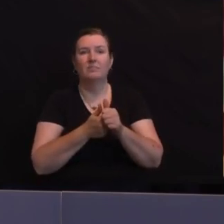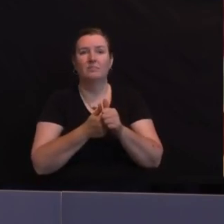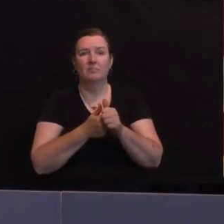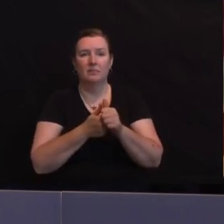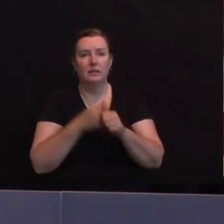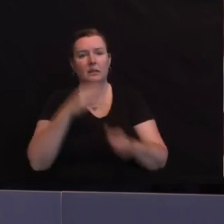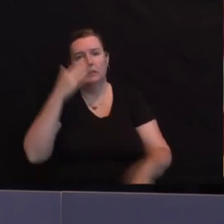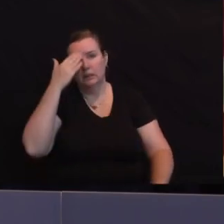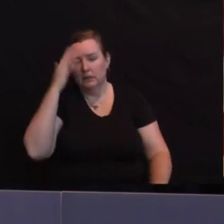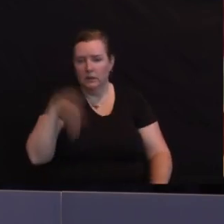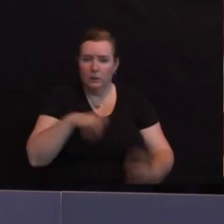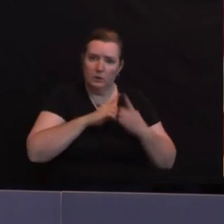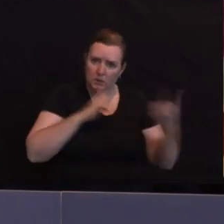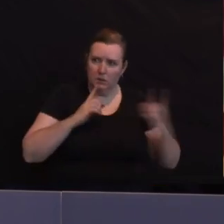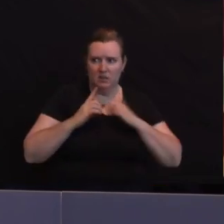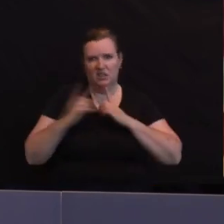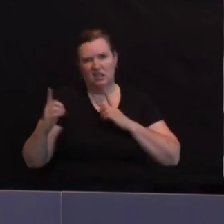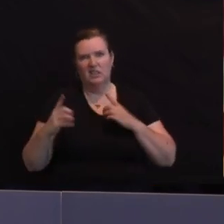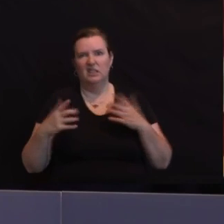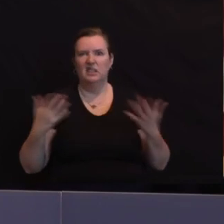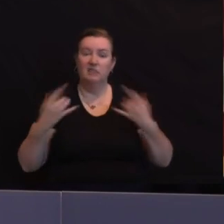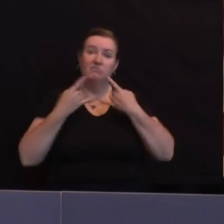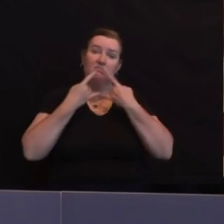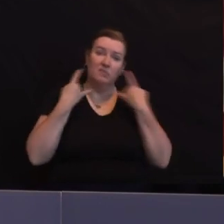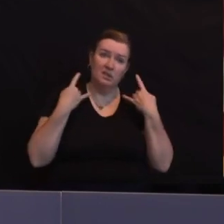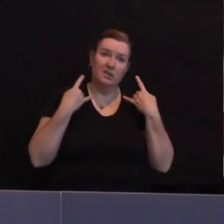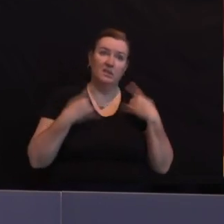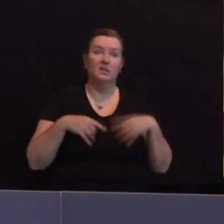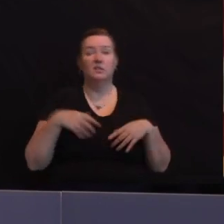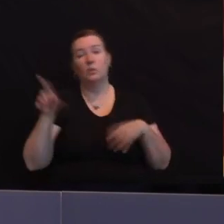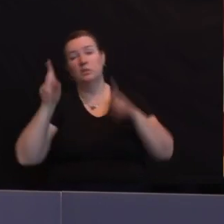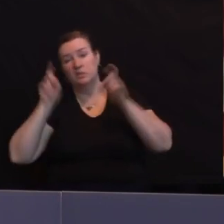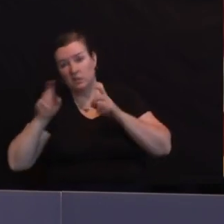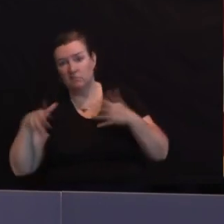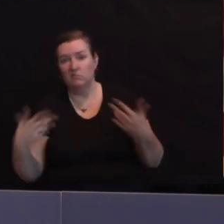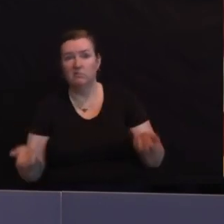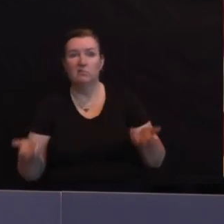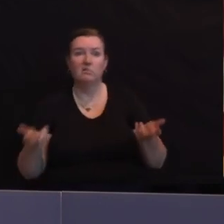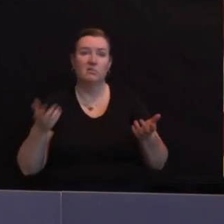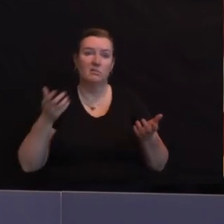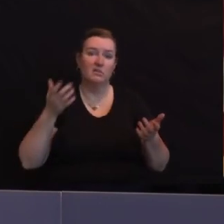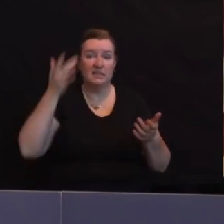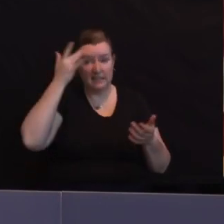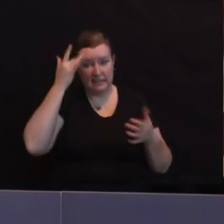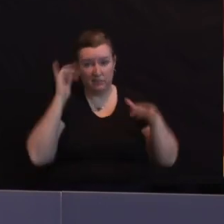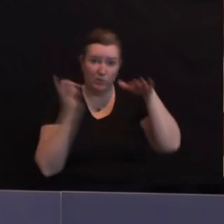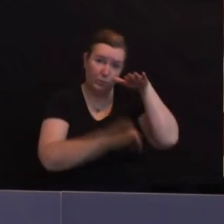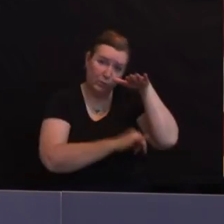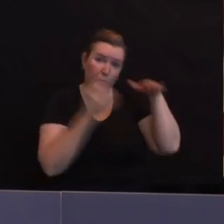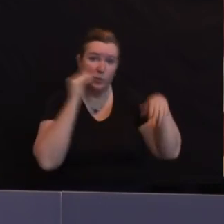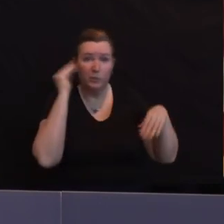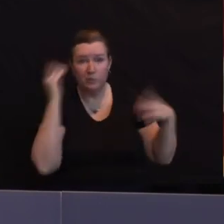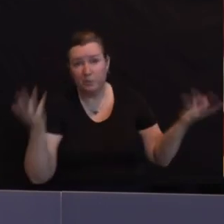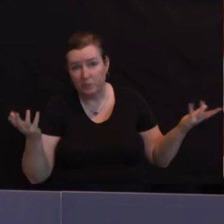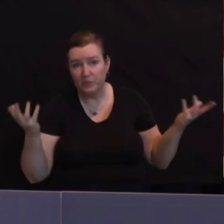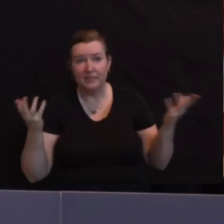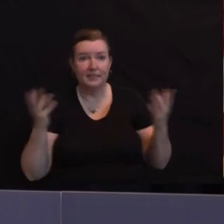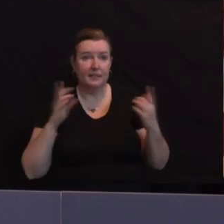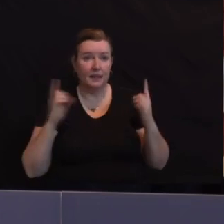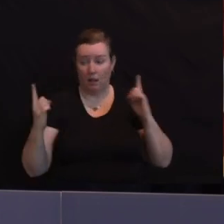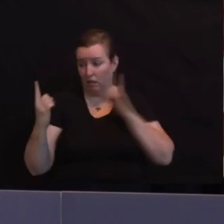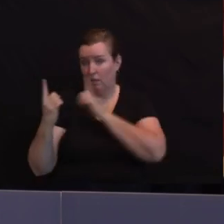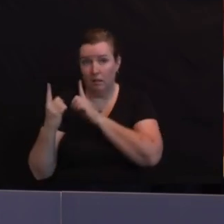Social distancing, wearing a mask, getting tested, staying home when you're sick, and if you've had close contact with someone who